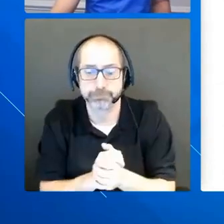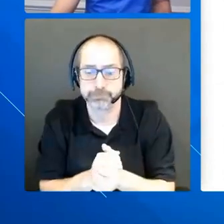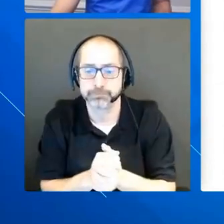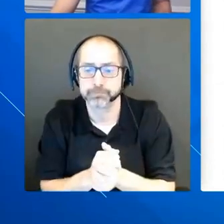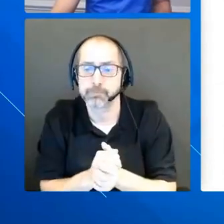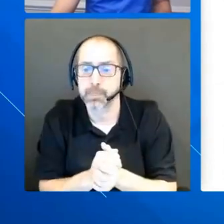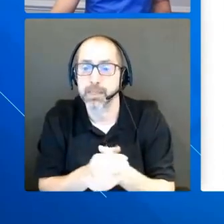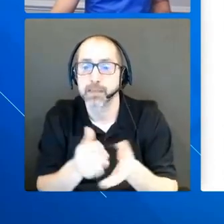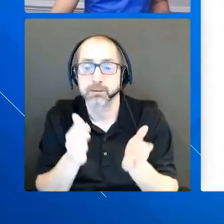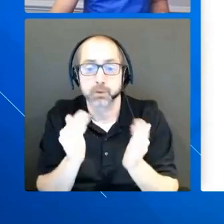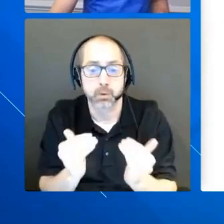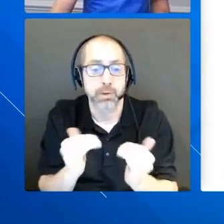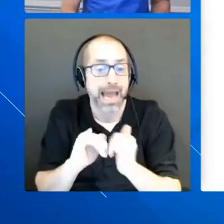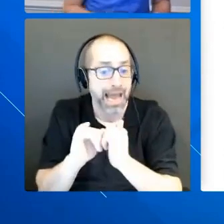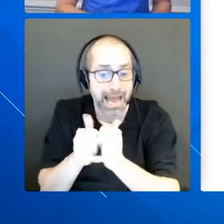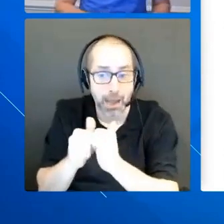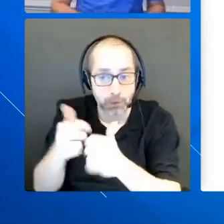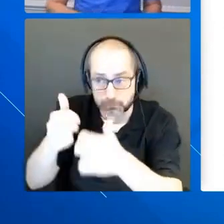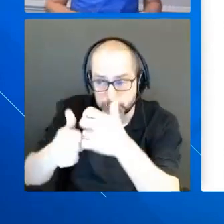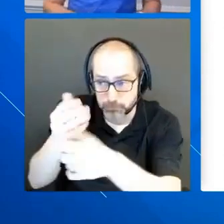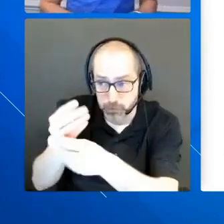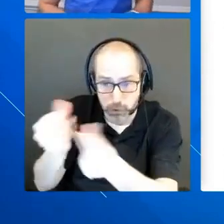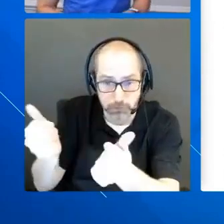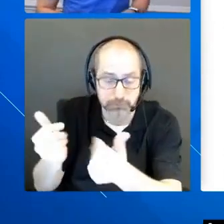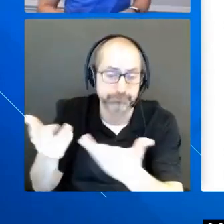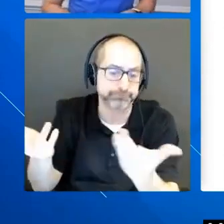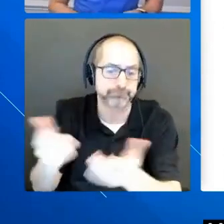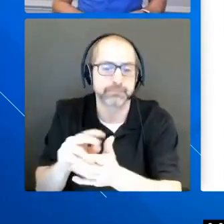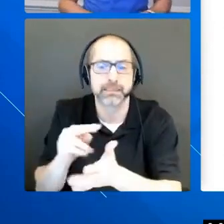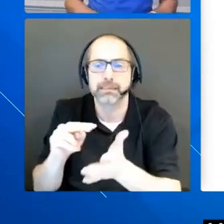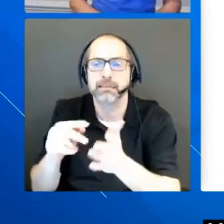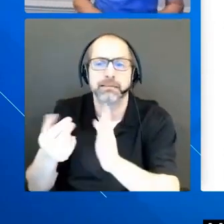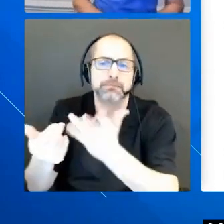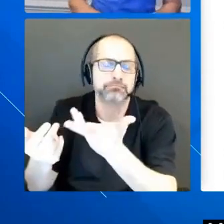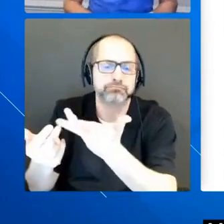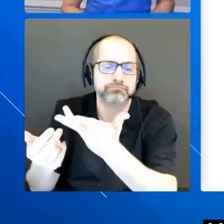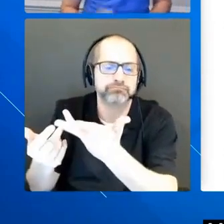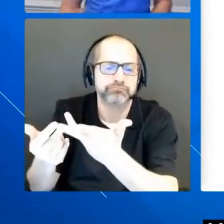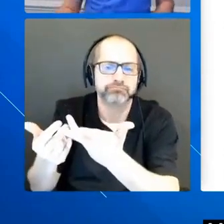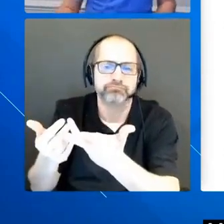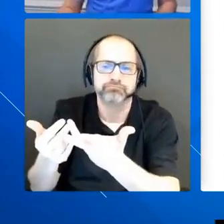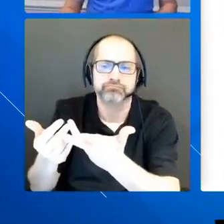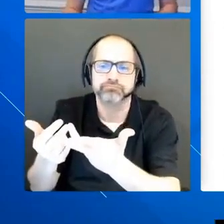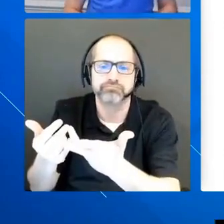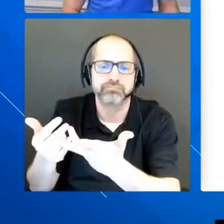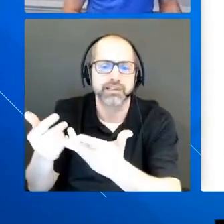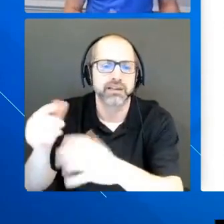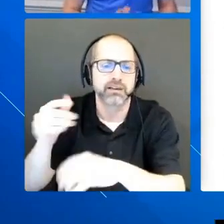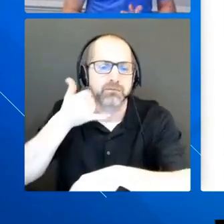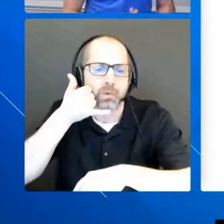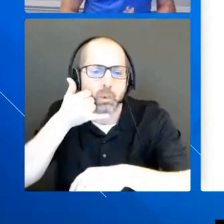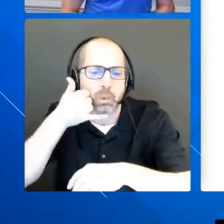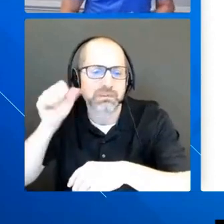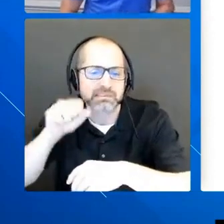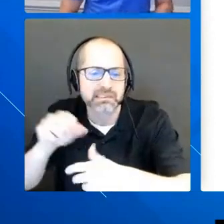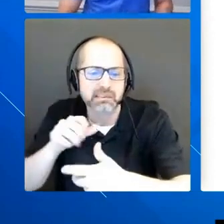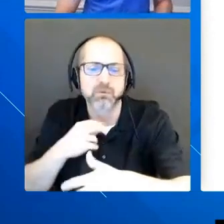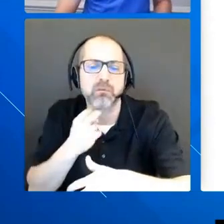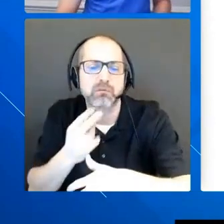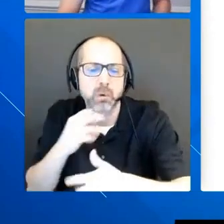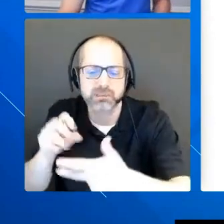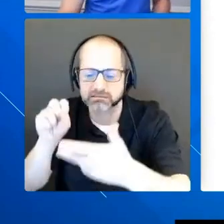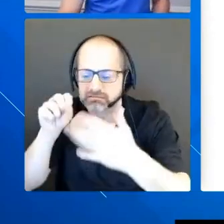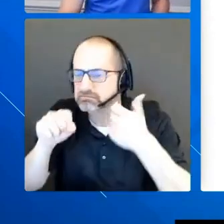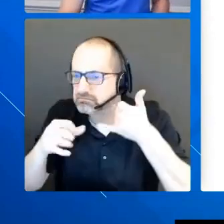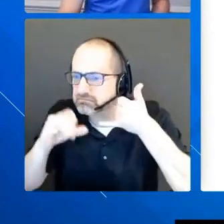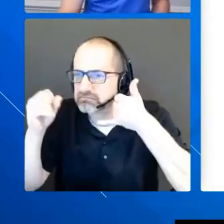So some roadblocks and solutions. I have difficulty accessing voice input programs on phone systems and conversational speech input programs